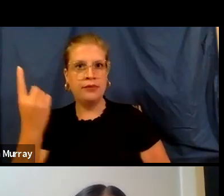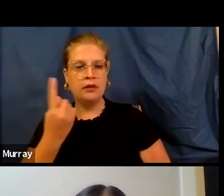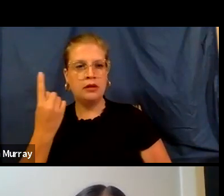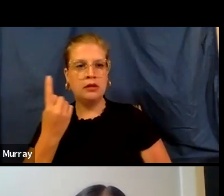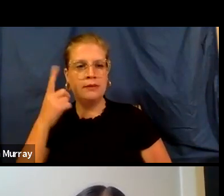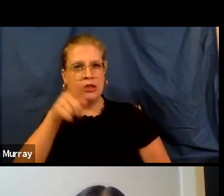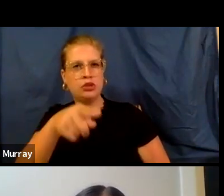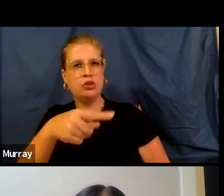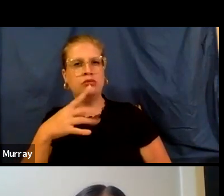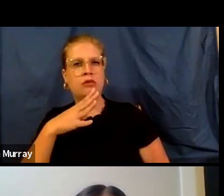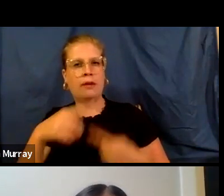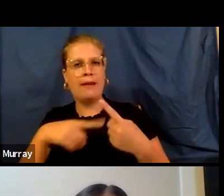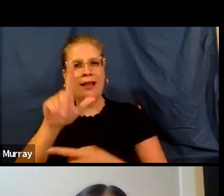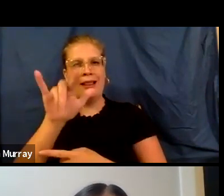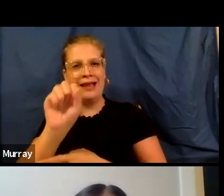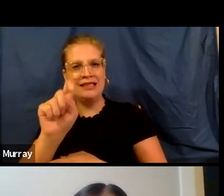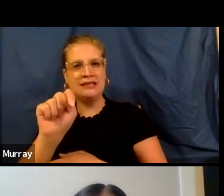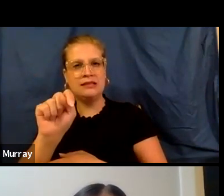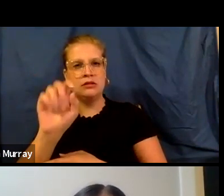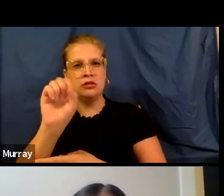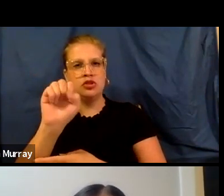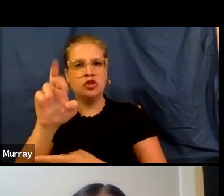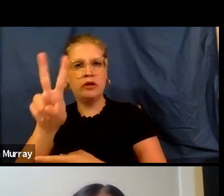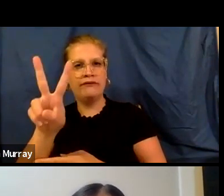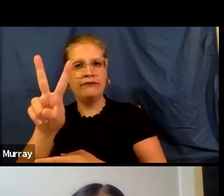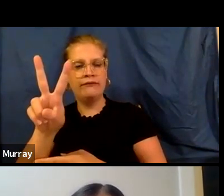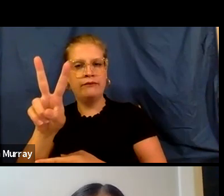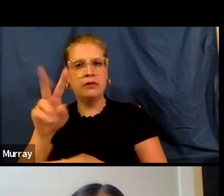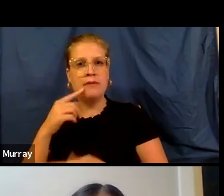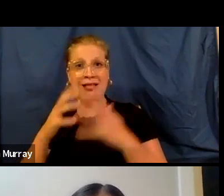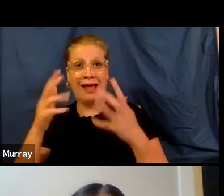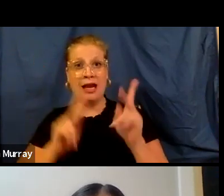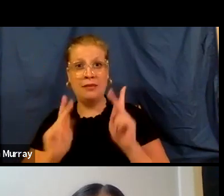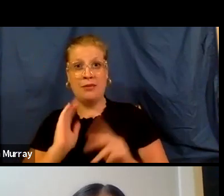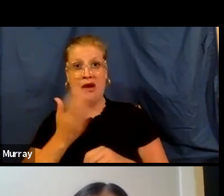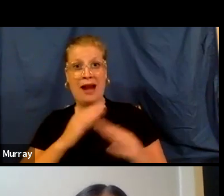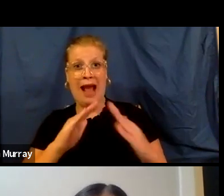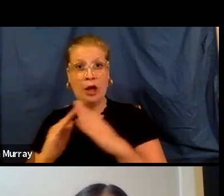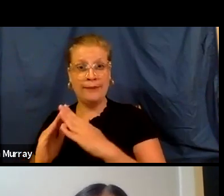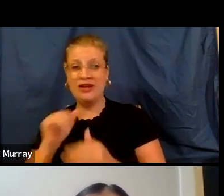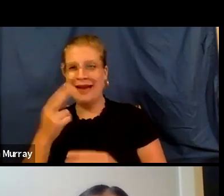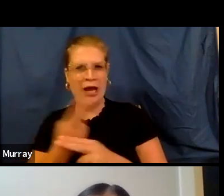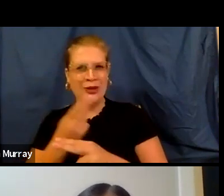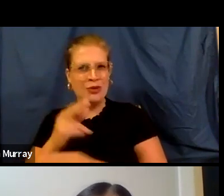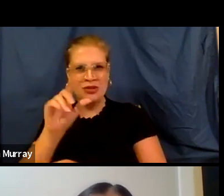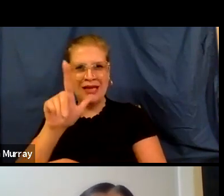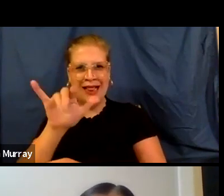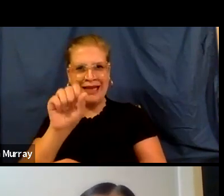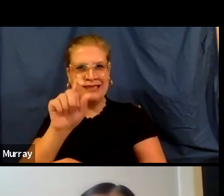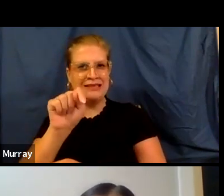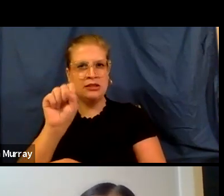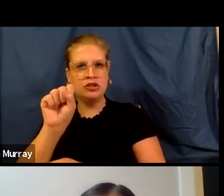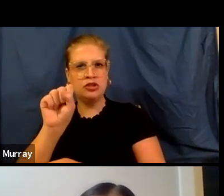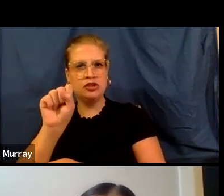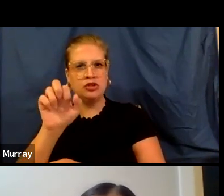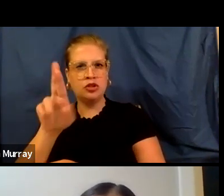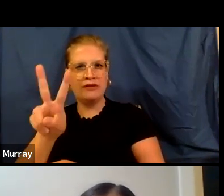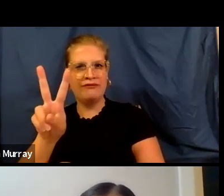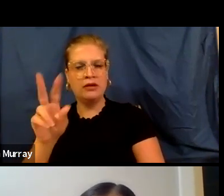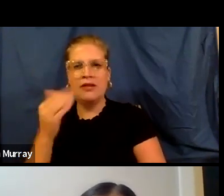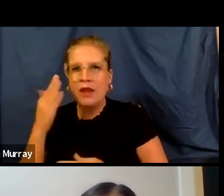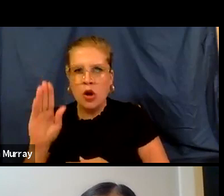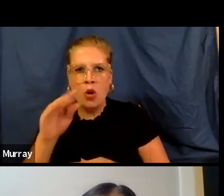you mentioned listservs, but just a lot of folks in our community aren't using the listserv. So they don't know that